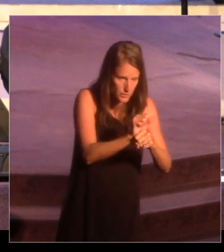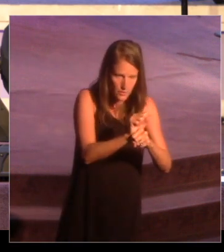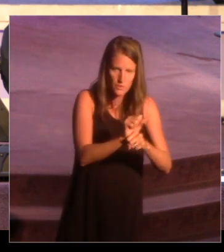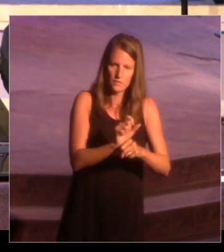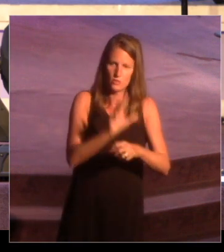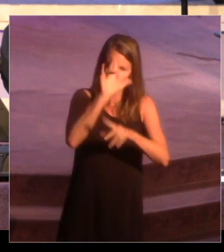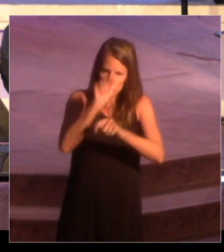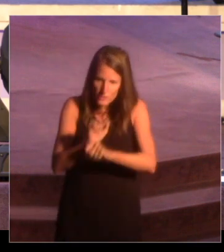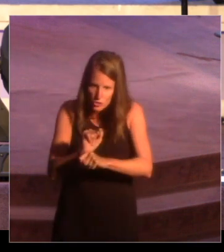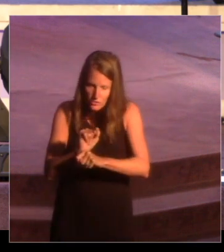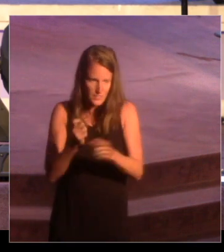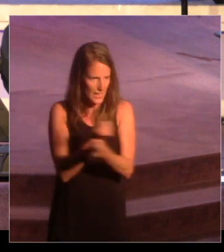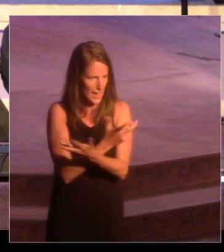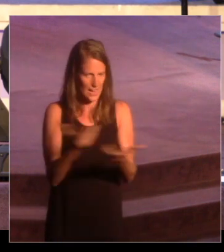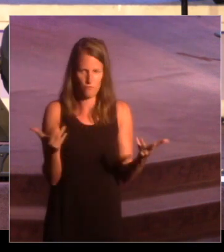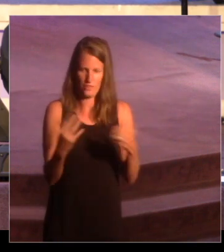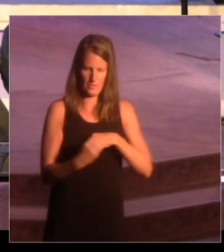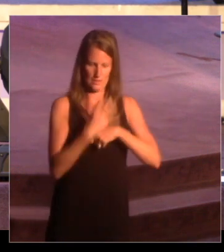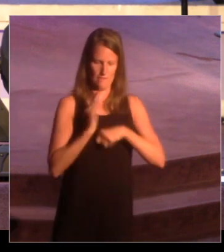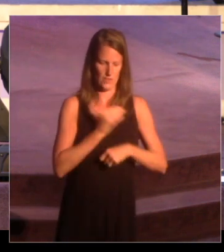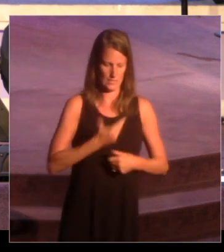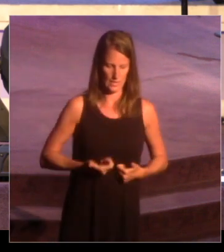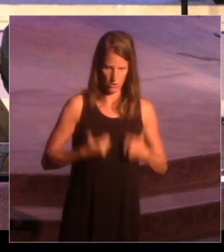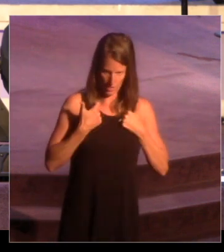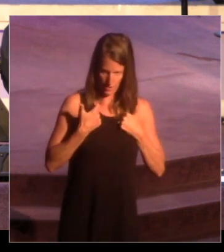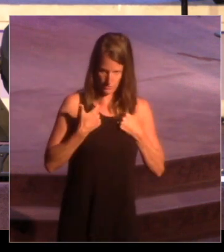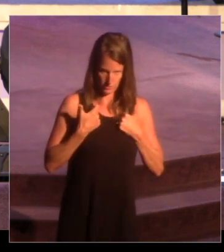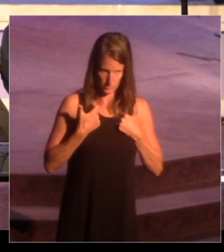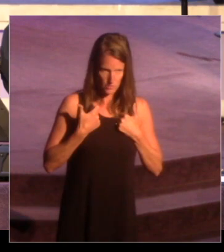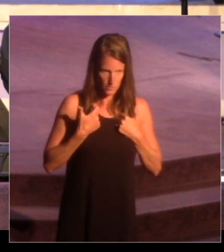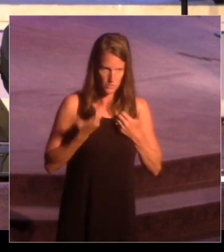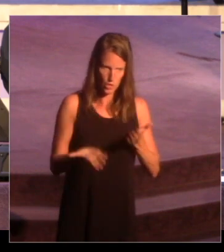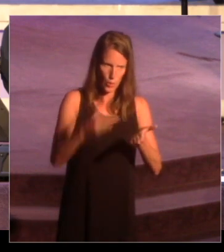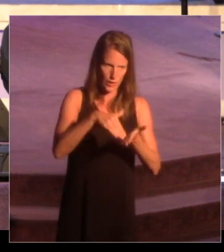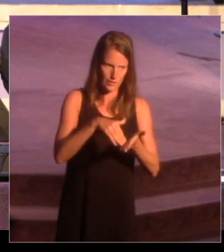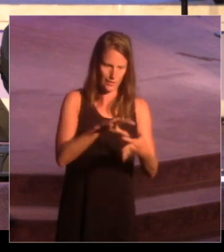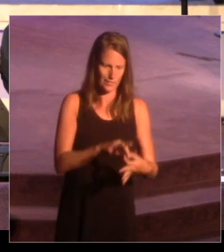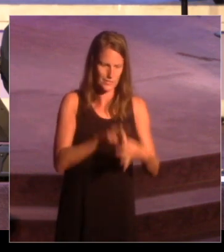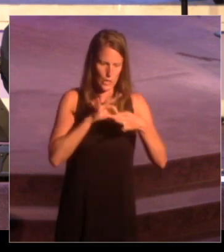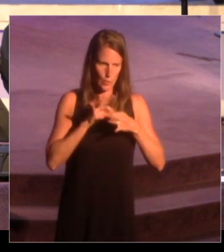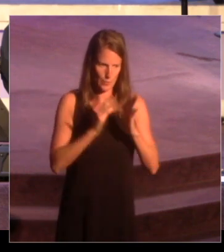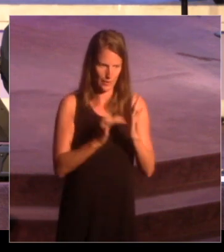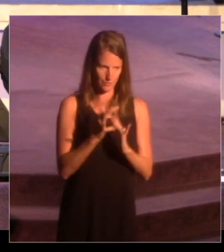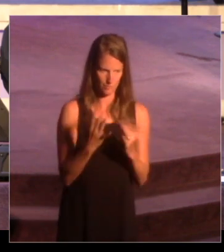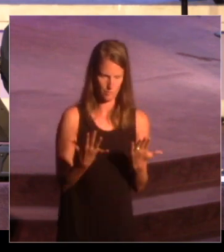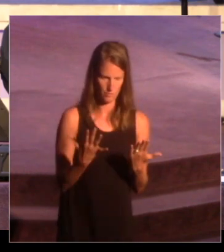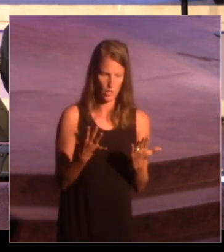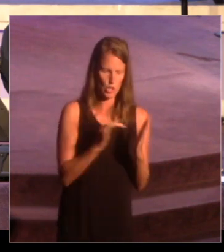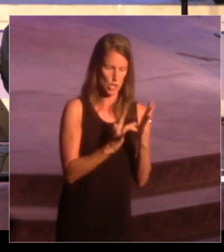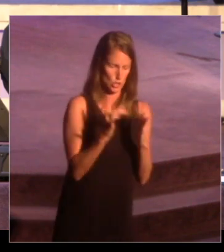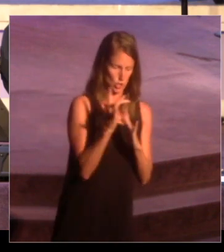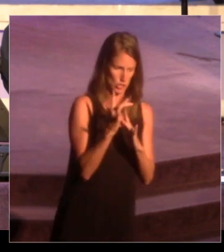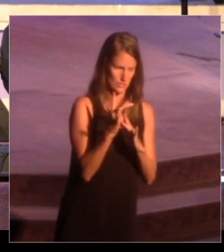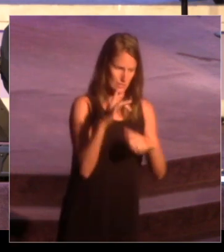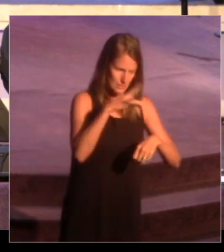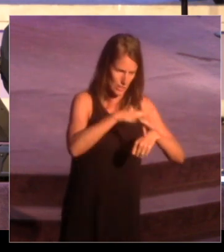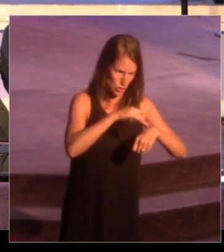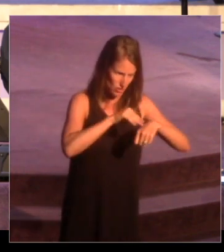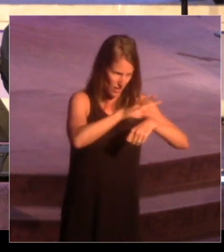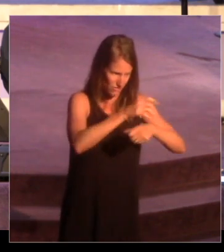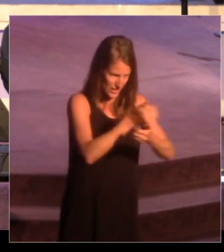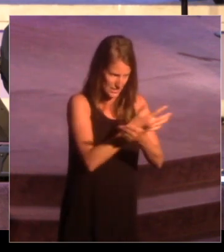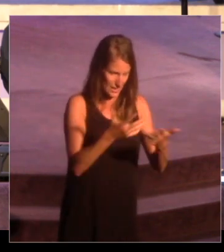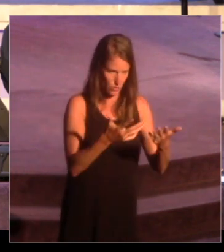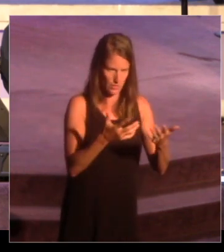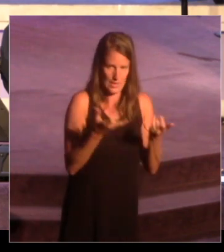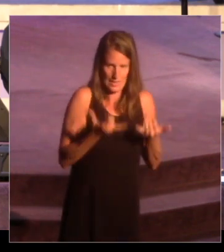us. Everything affects everything. So it's with these two assumptions, Christ affects everything, everything affects everything, that we